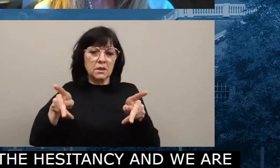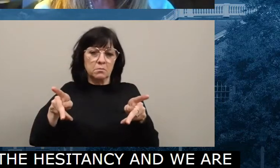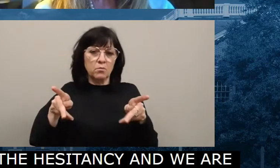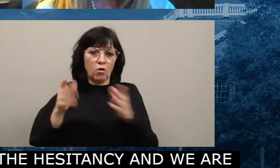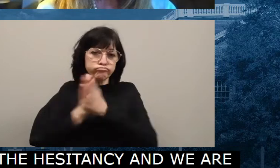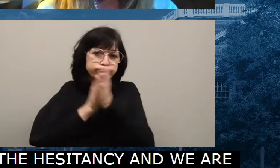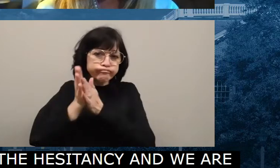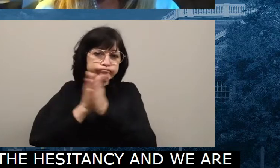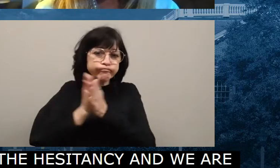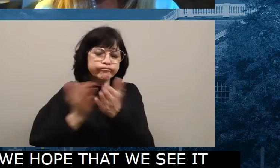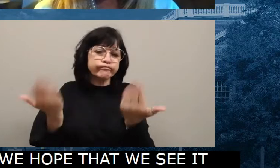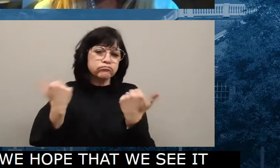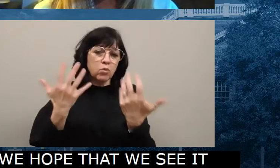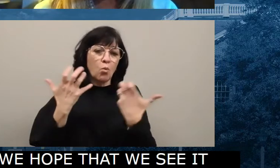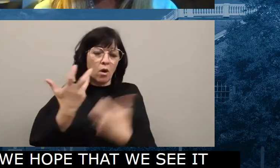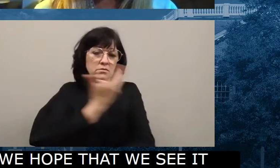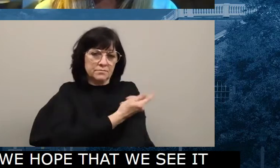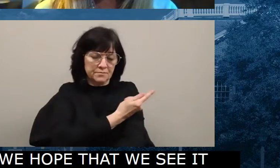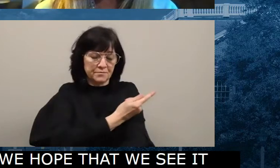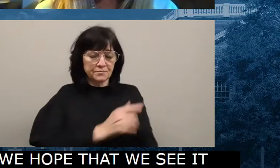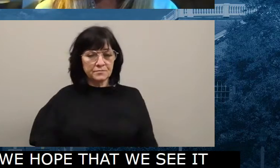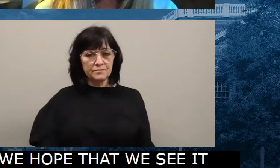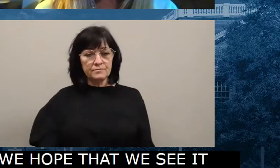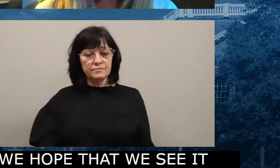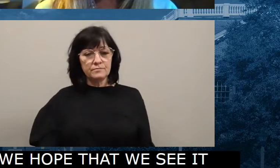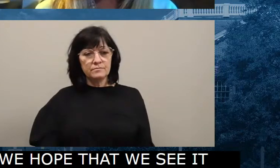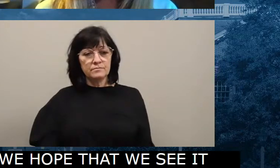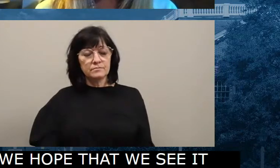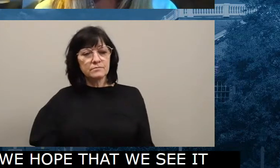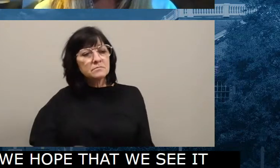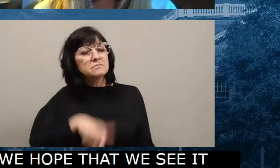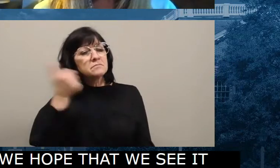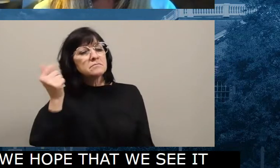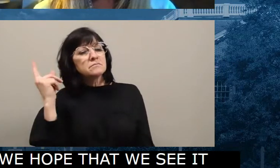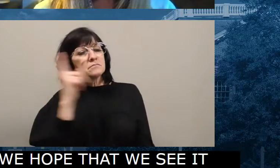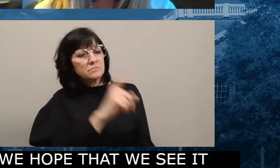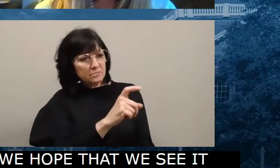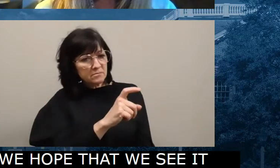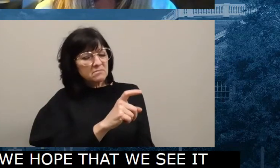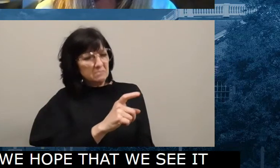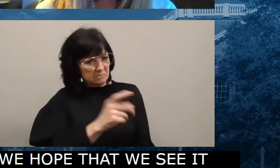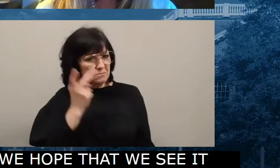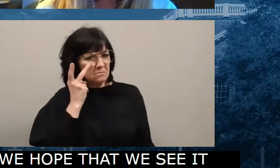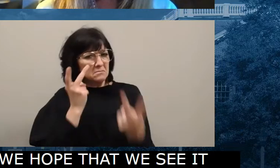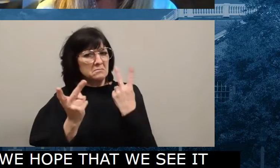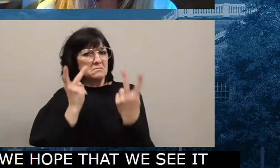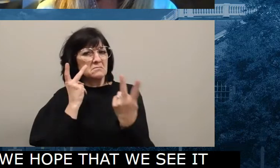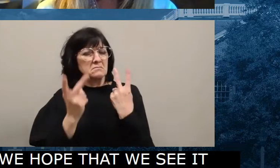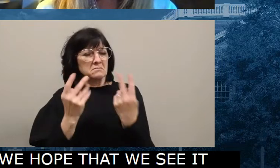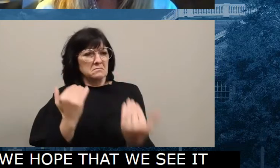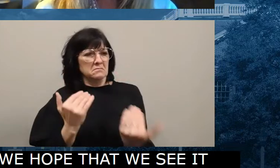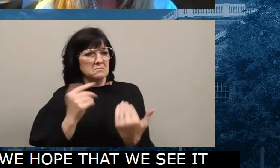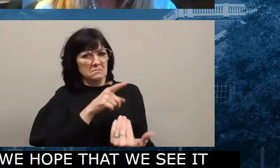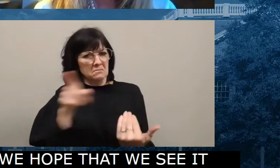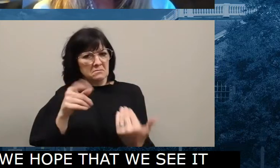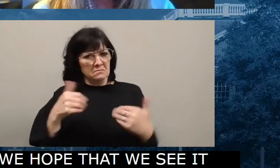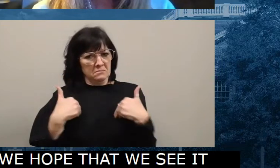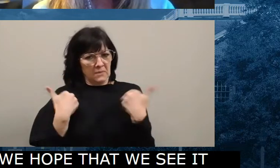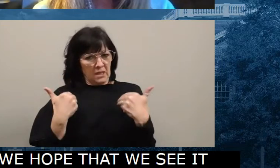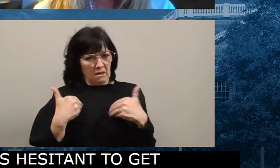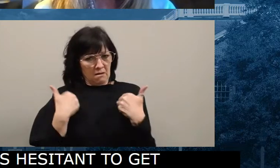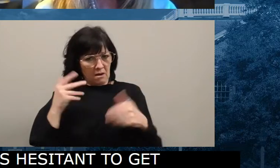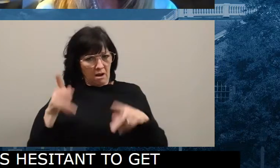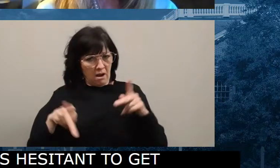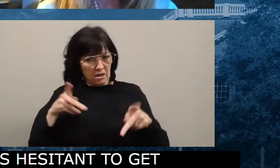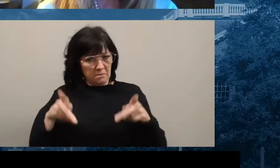Second question, we're seeing in some places across the country that younger persons are being hospitalized by COVID-19. I'm wondering if you can give us a